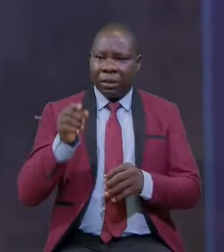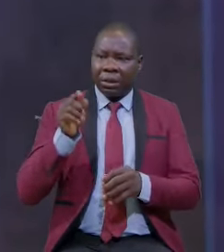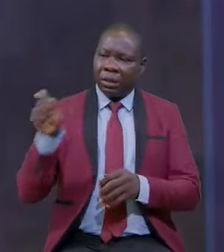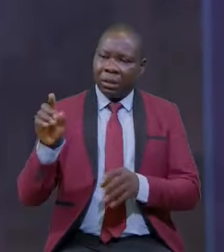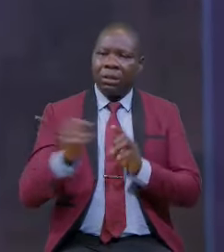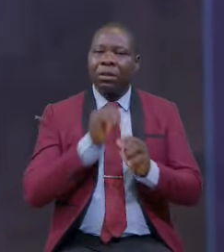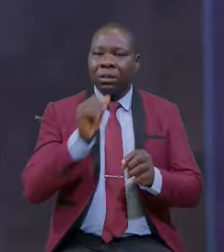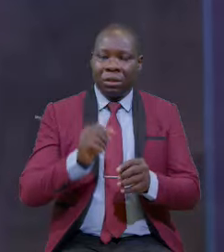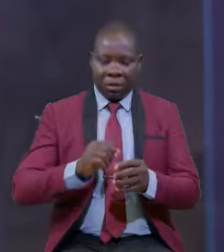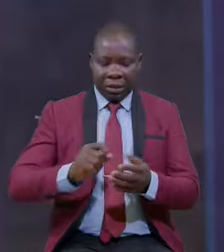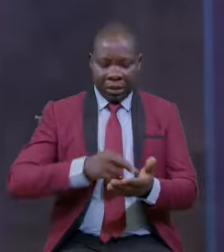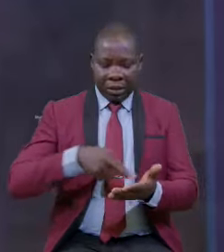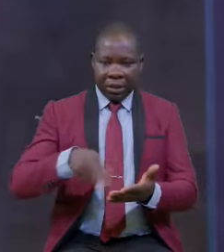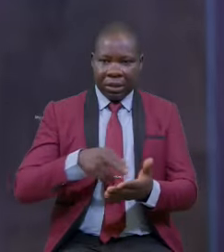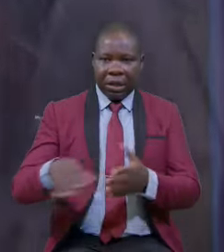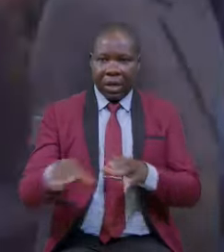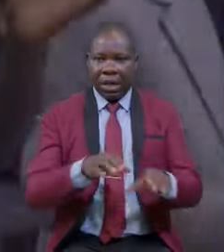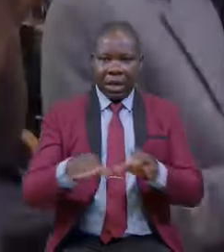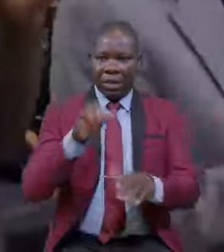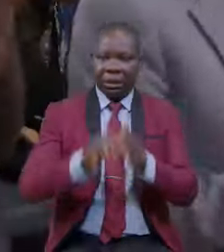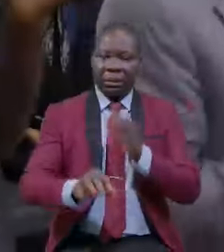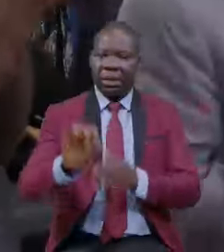William, come, I beg.